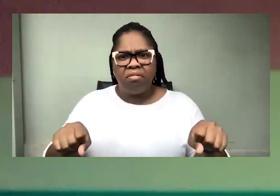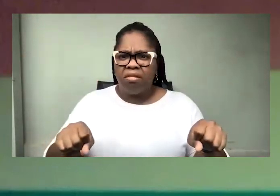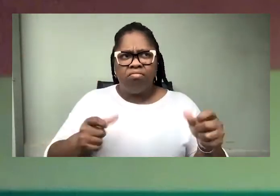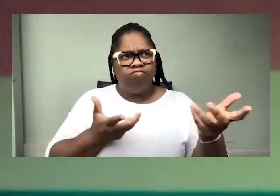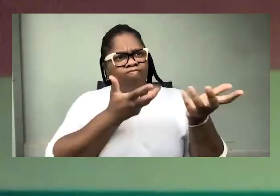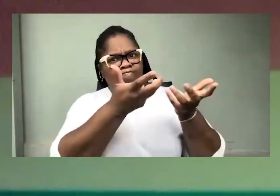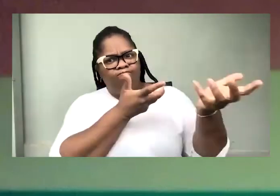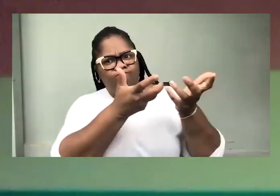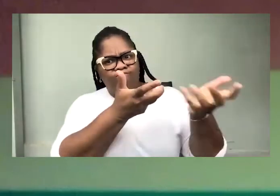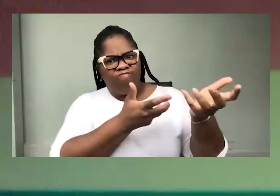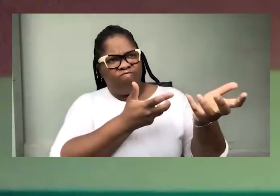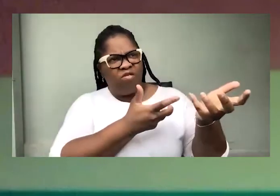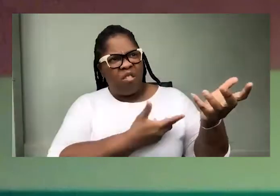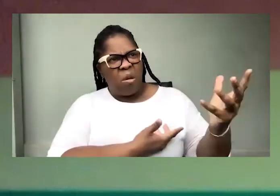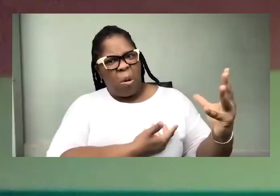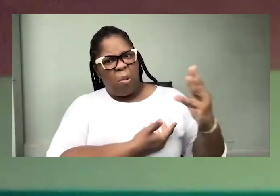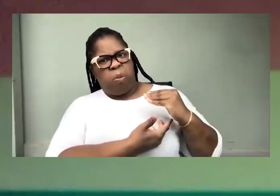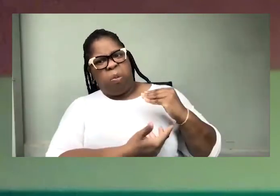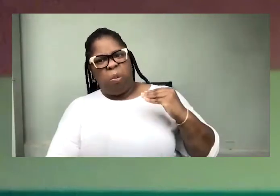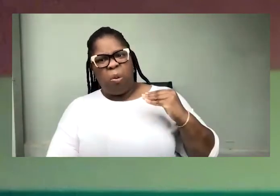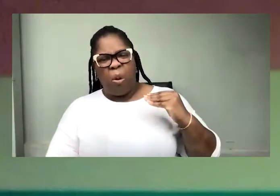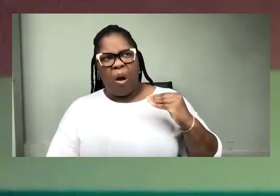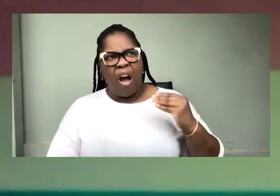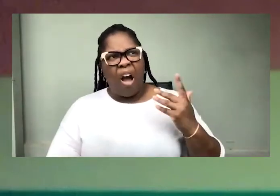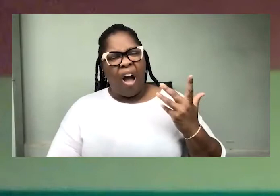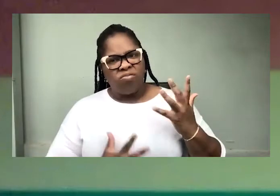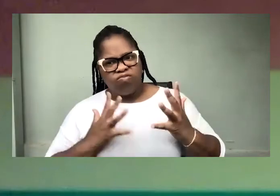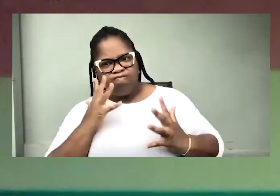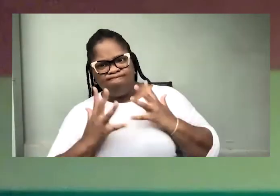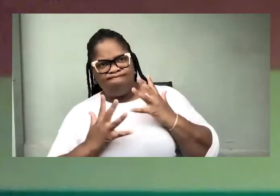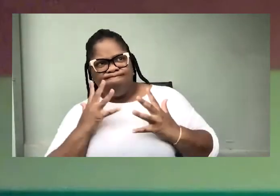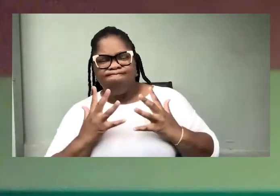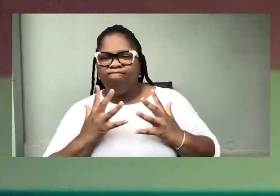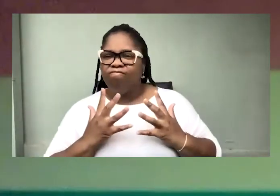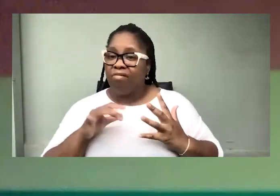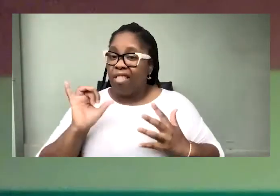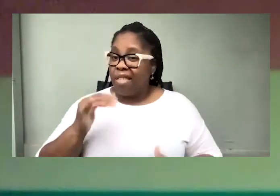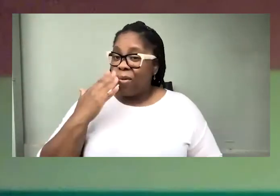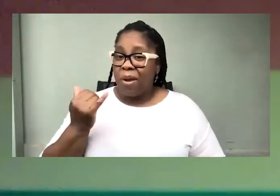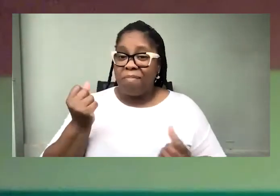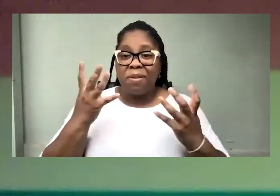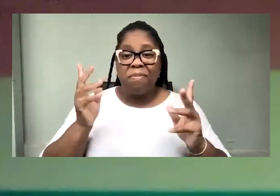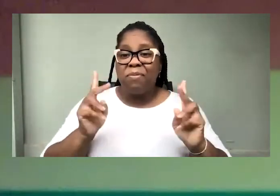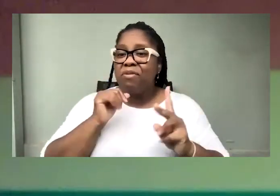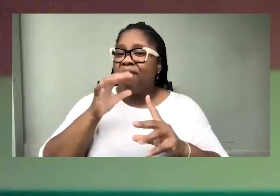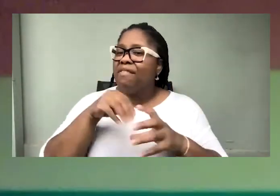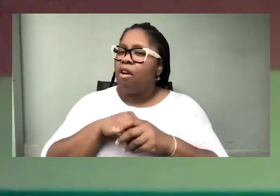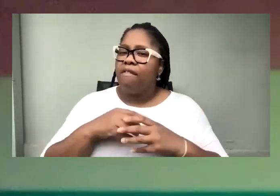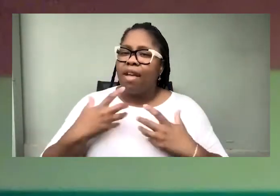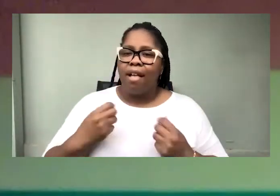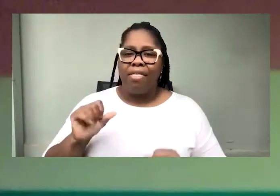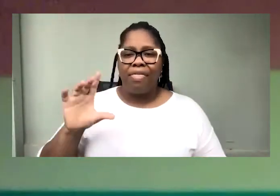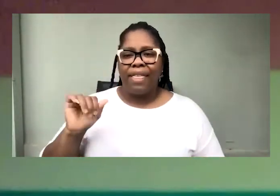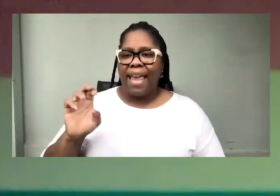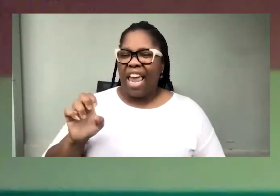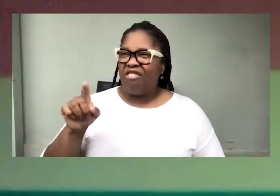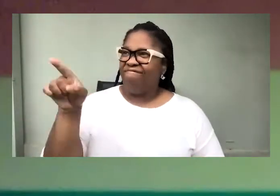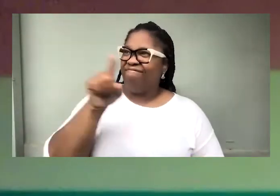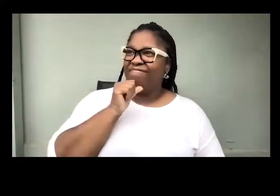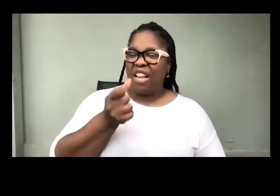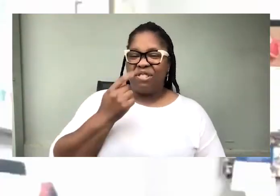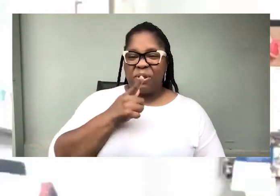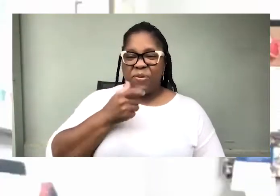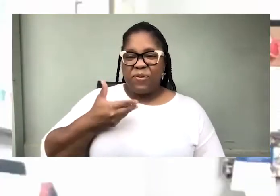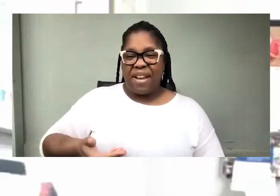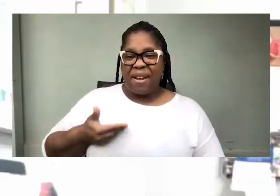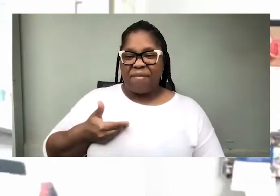issues and not make you feel like embarrassed to go in, because that's why a lot of people, I don't think, go into healthcare because they feel like they won't understand them. So that's